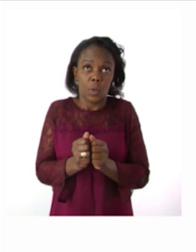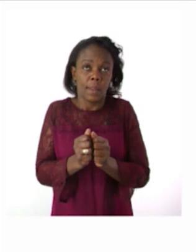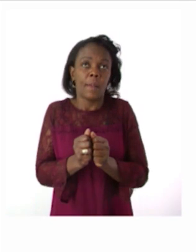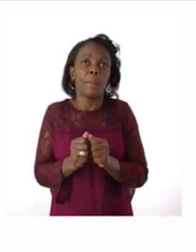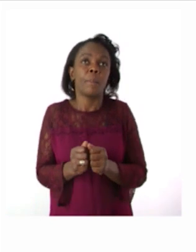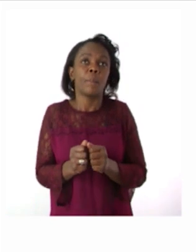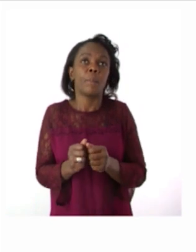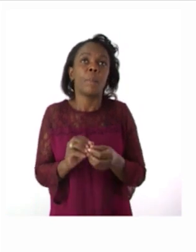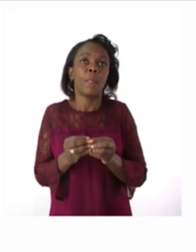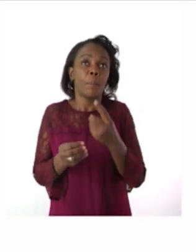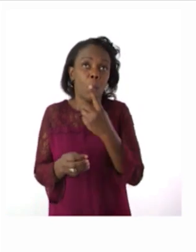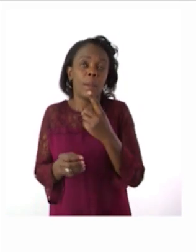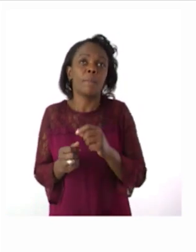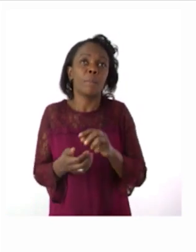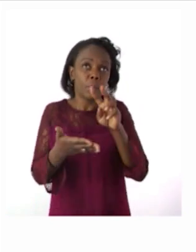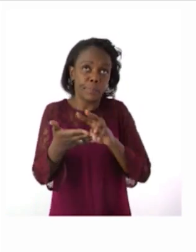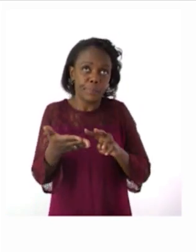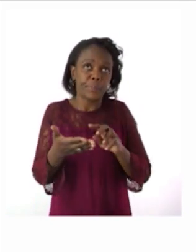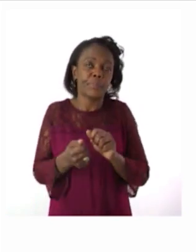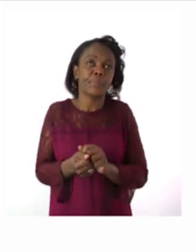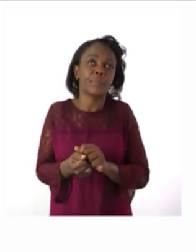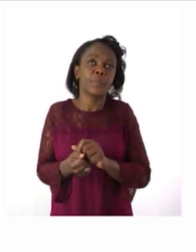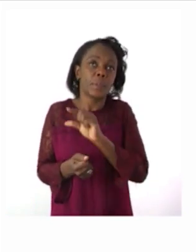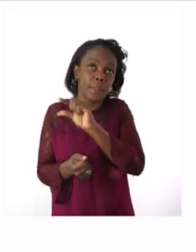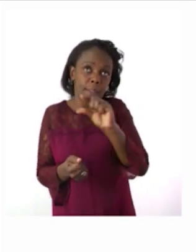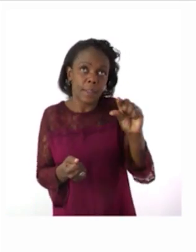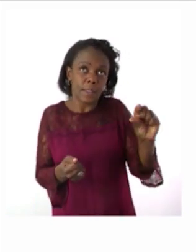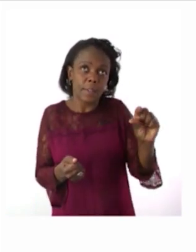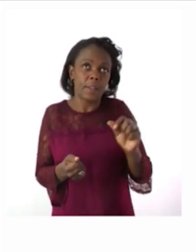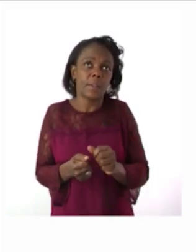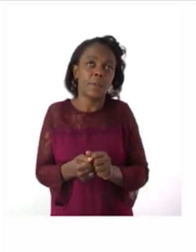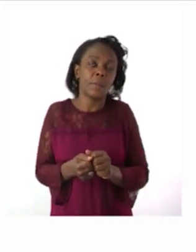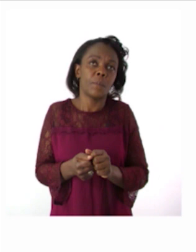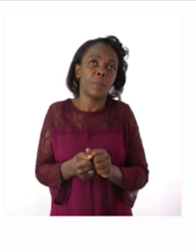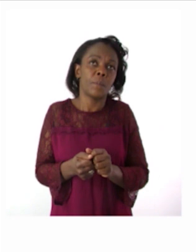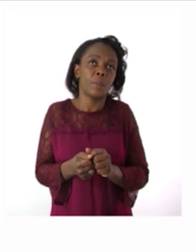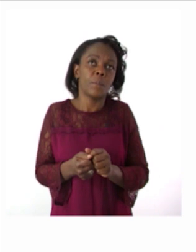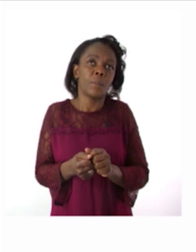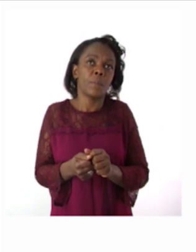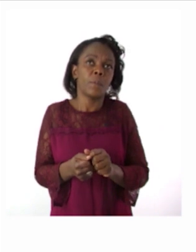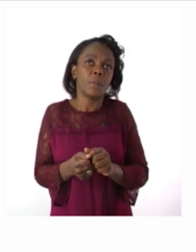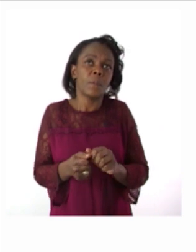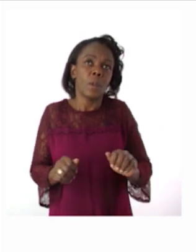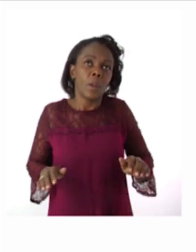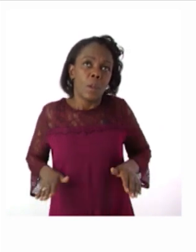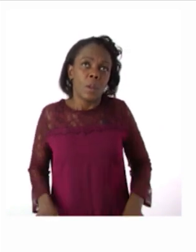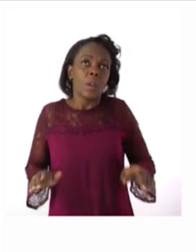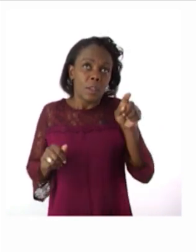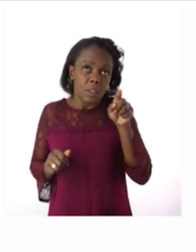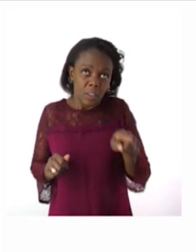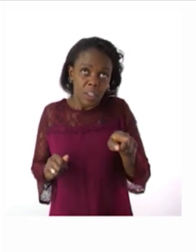The sentence reads, please follow with me. As I'm reading, you're also pointing at your words there. She went to